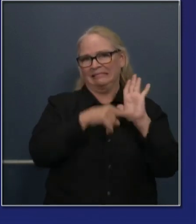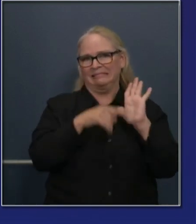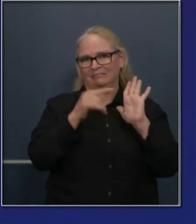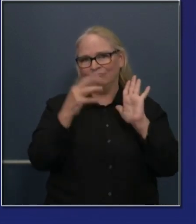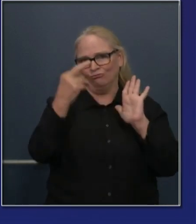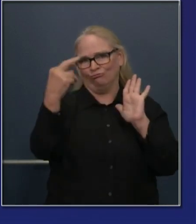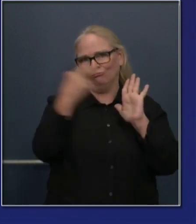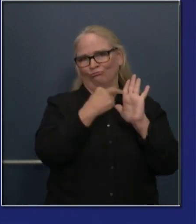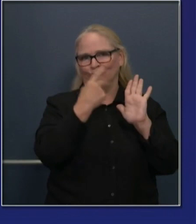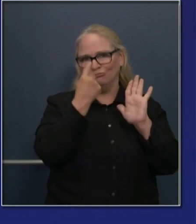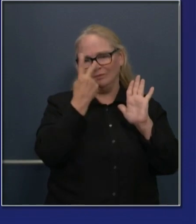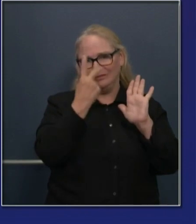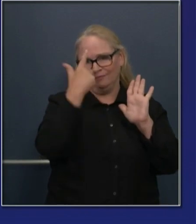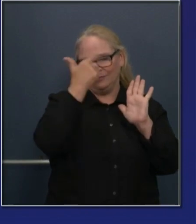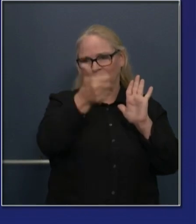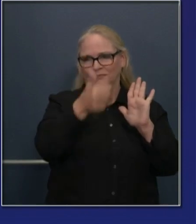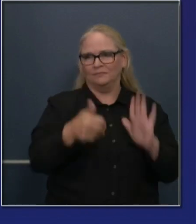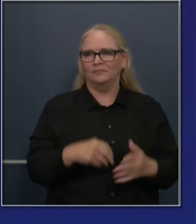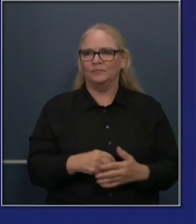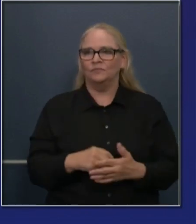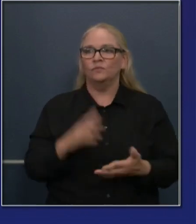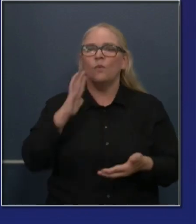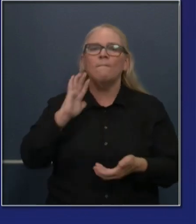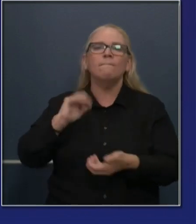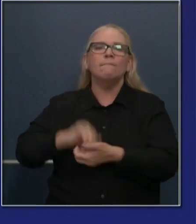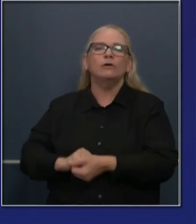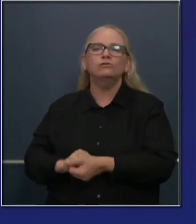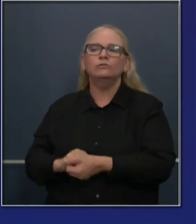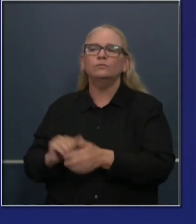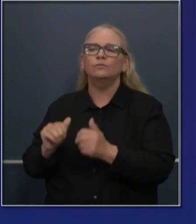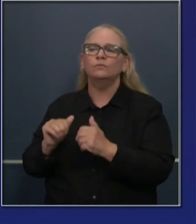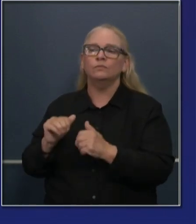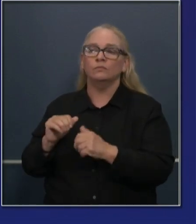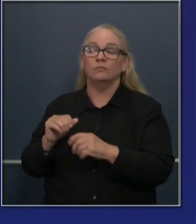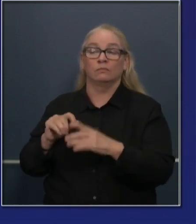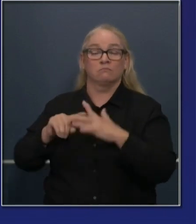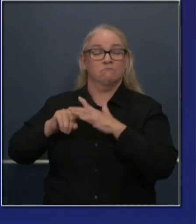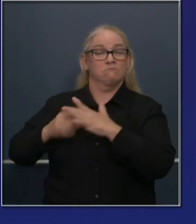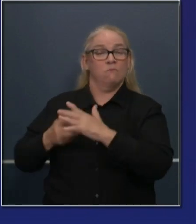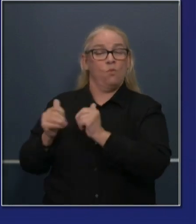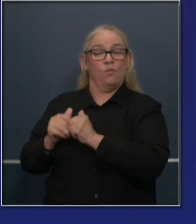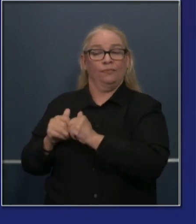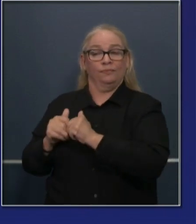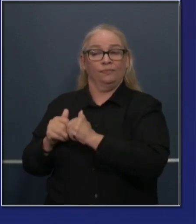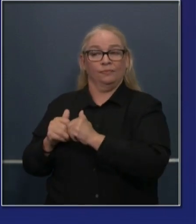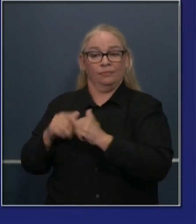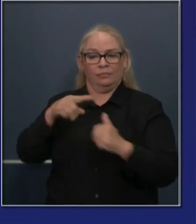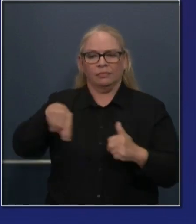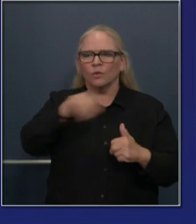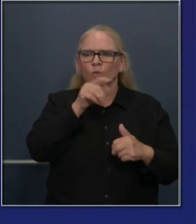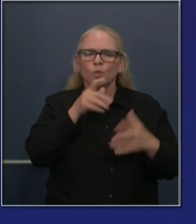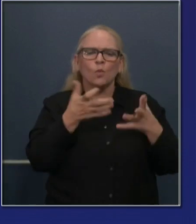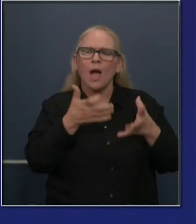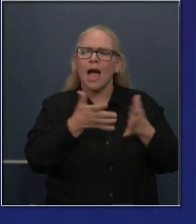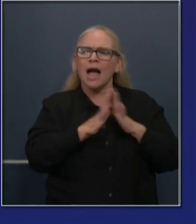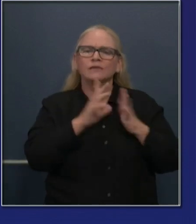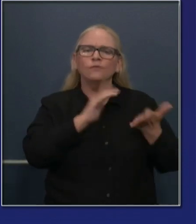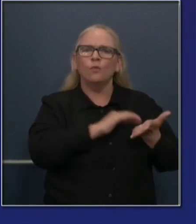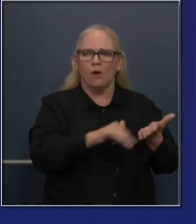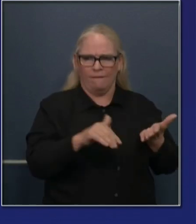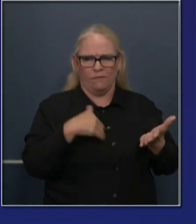slide, it's about partnerships that need to be initiated with the requesting a waiver with labor, parents,